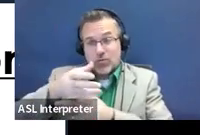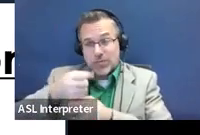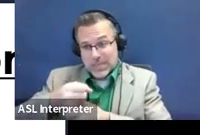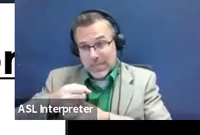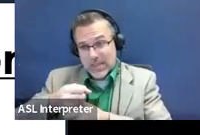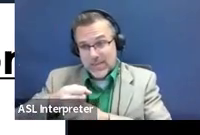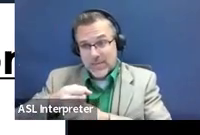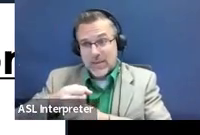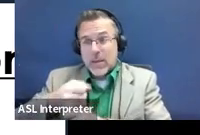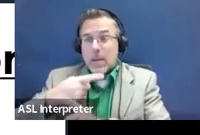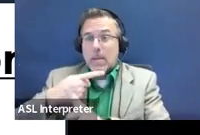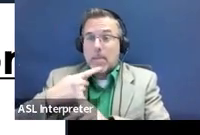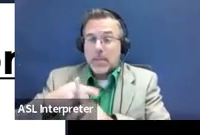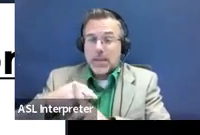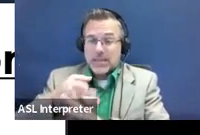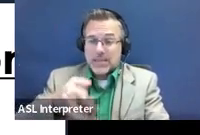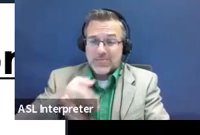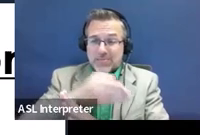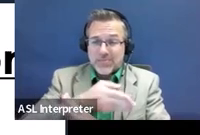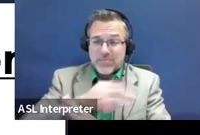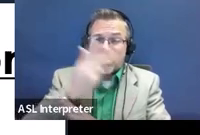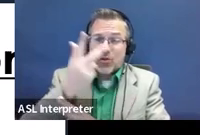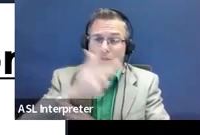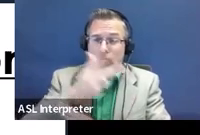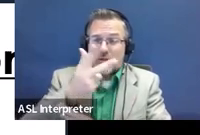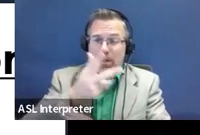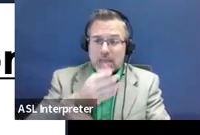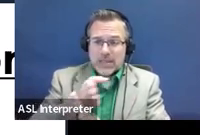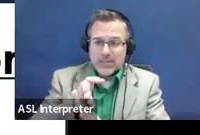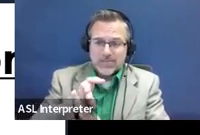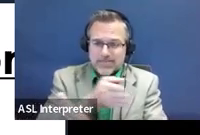then services can be implemented.